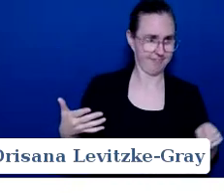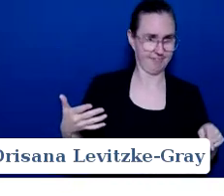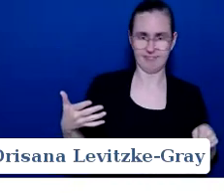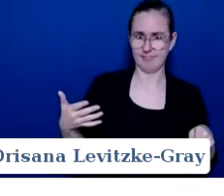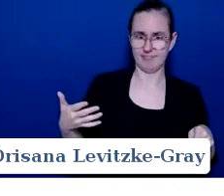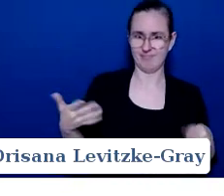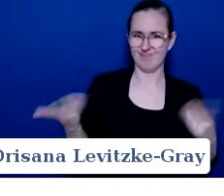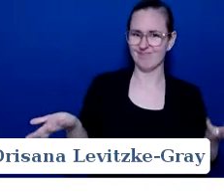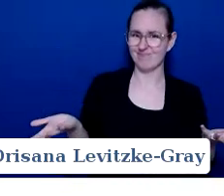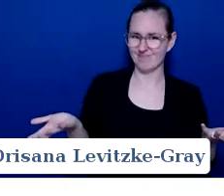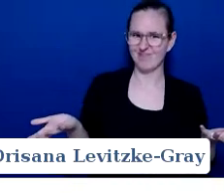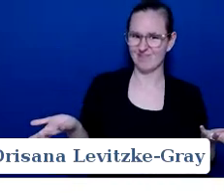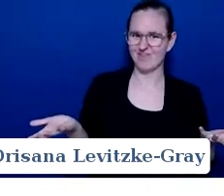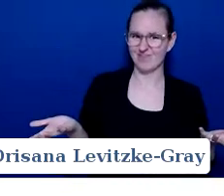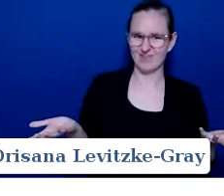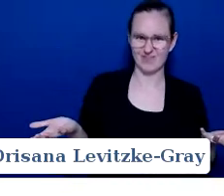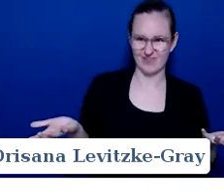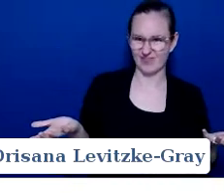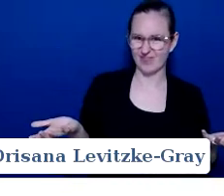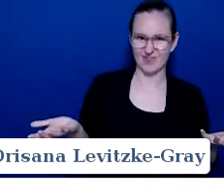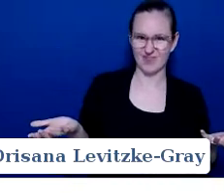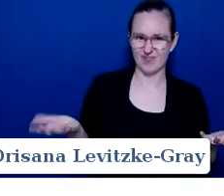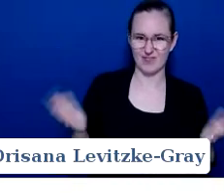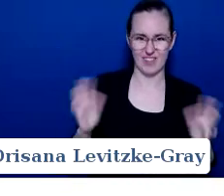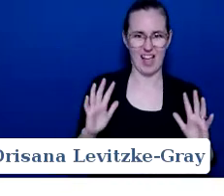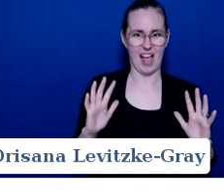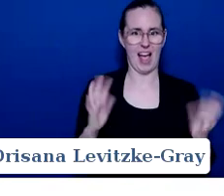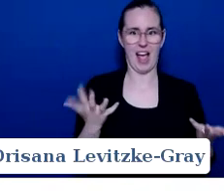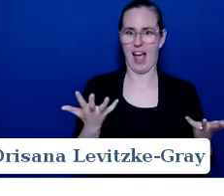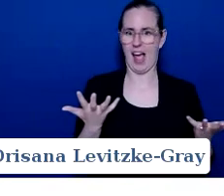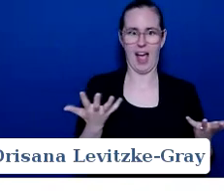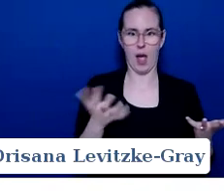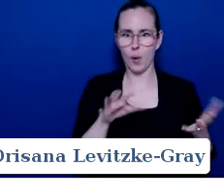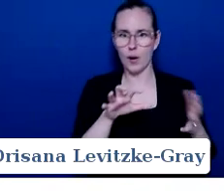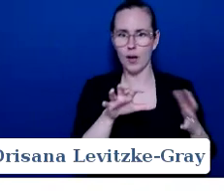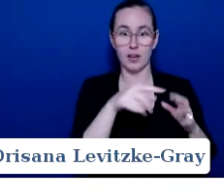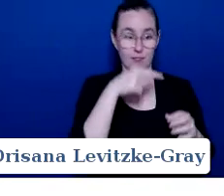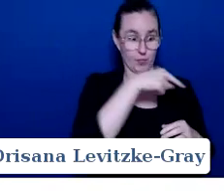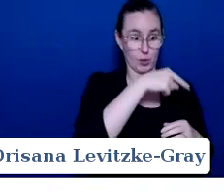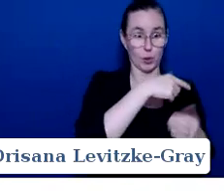of the disability registry or in social registry. But we need to use it